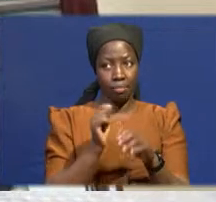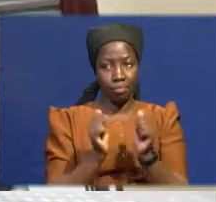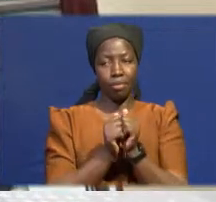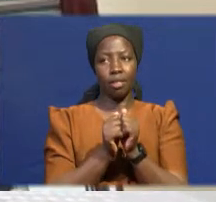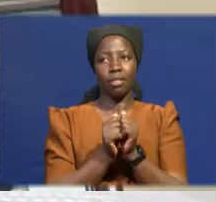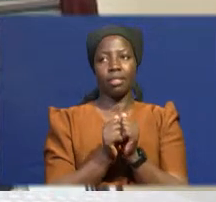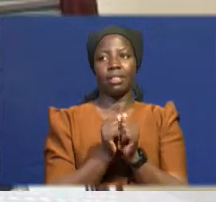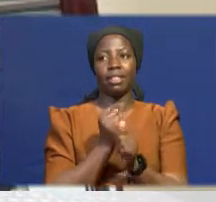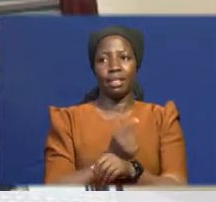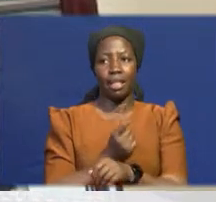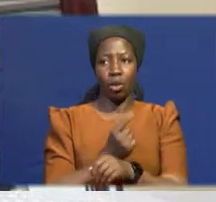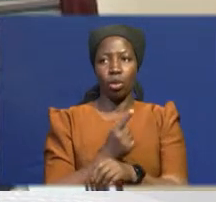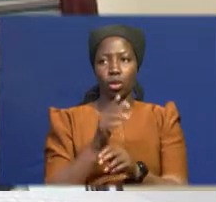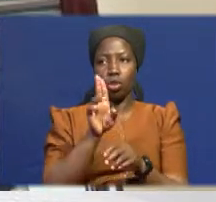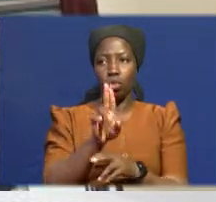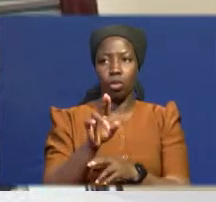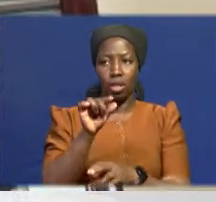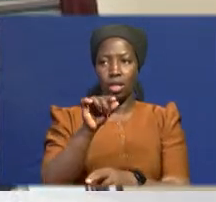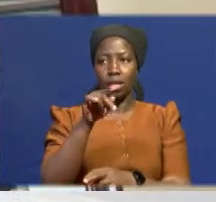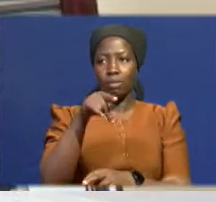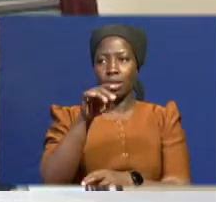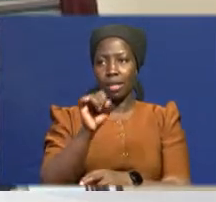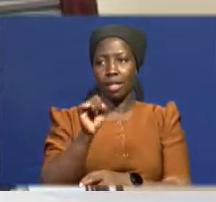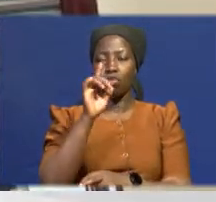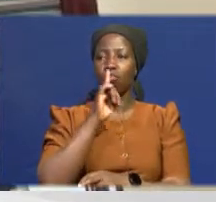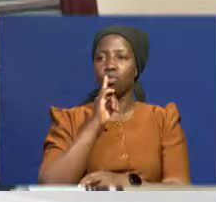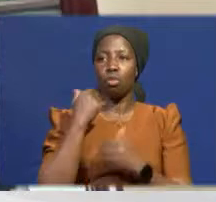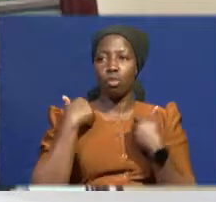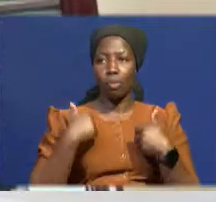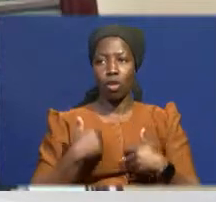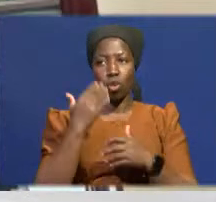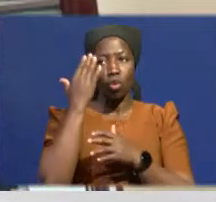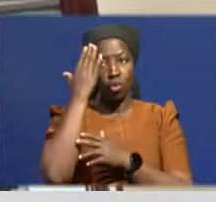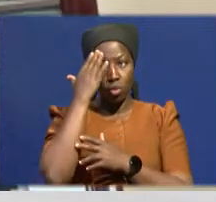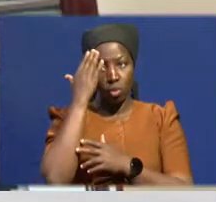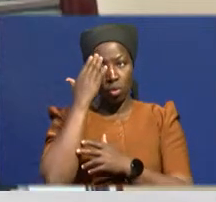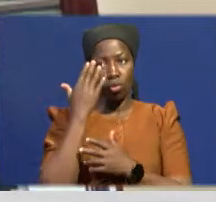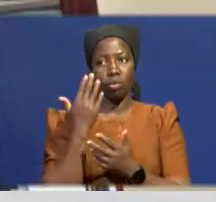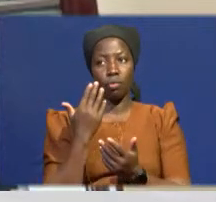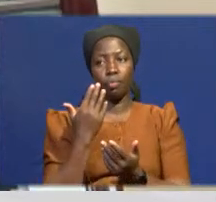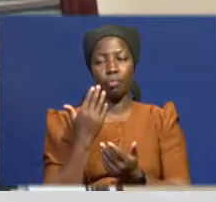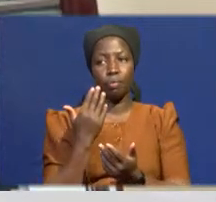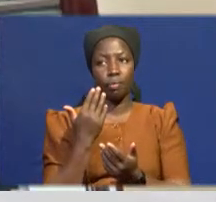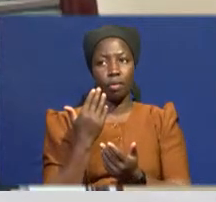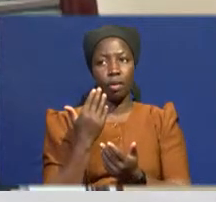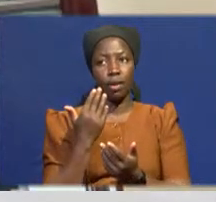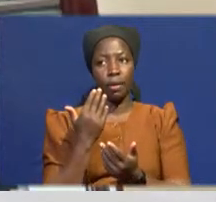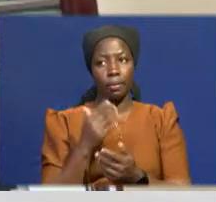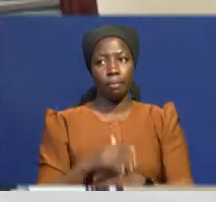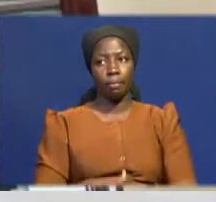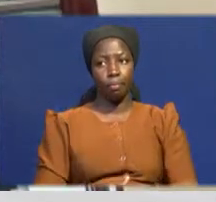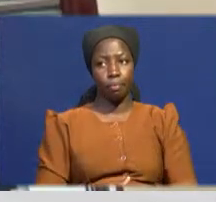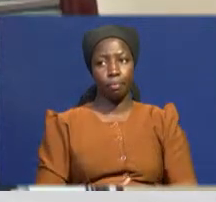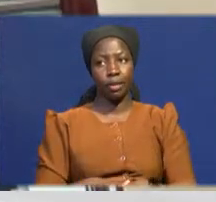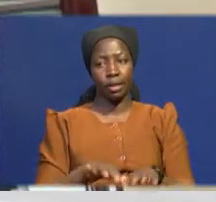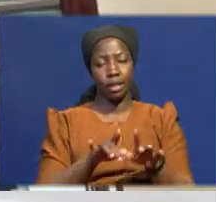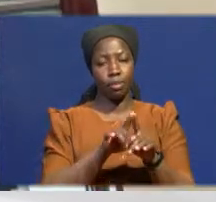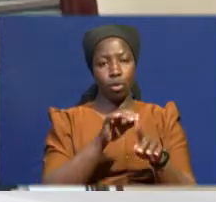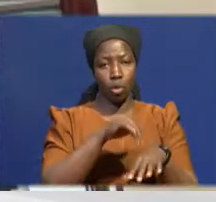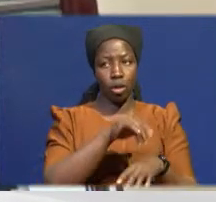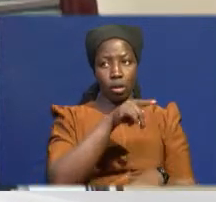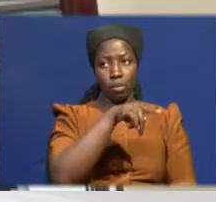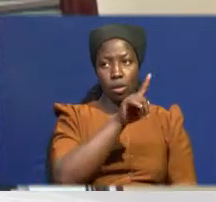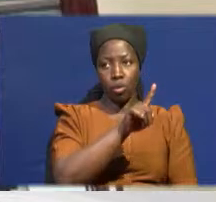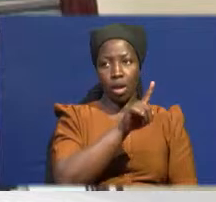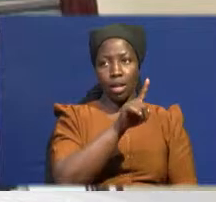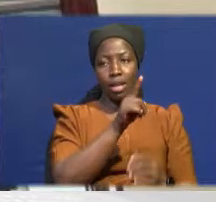GPS technology, so I know where the G-forces are in the X, Y, and Z direction and the mechanism of injury. And on the P1 drivers, I